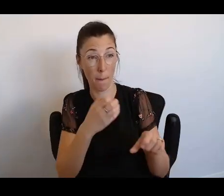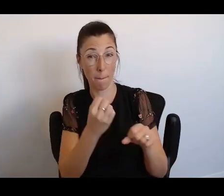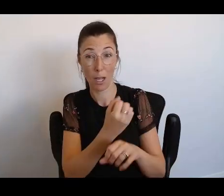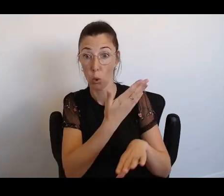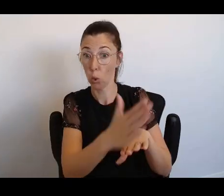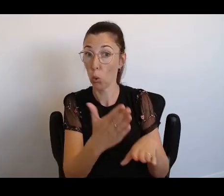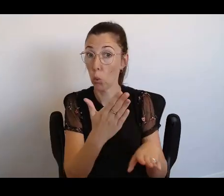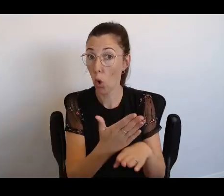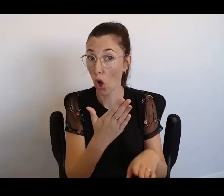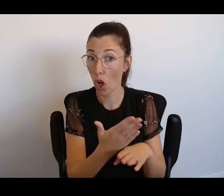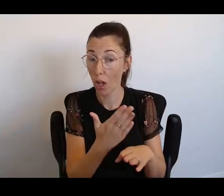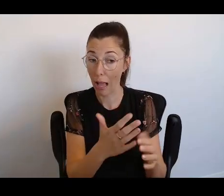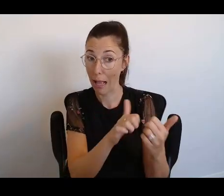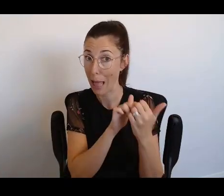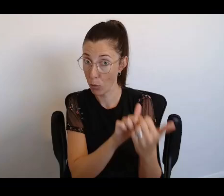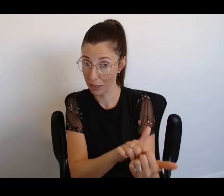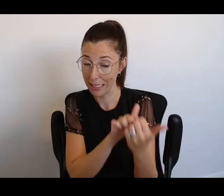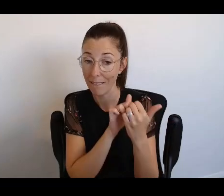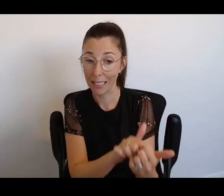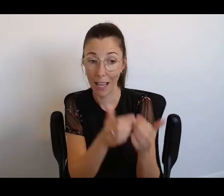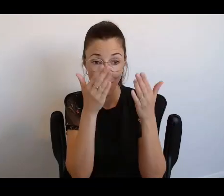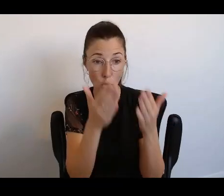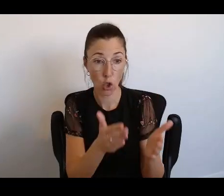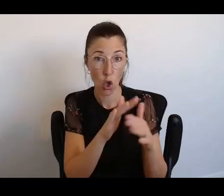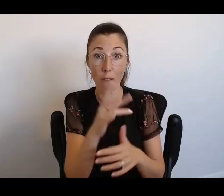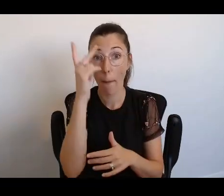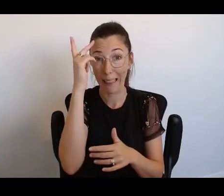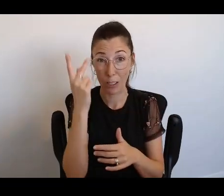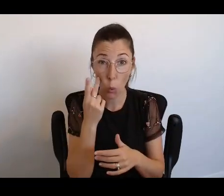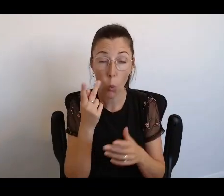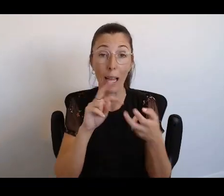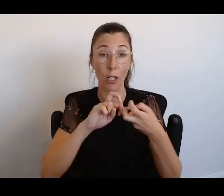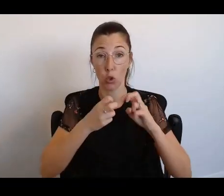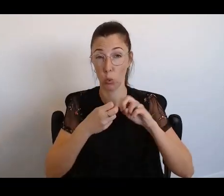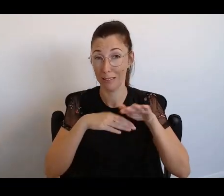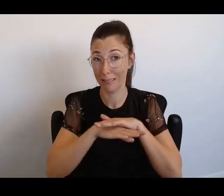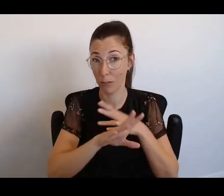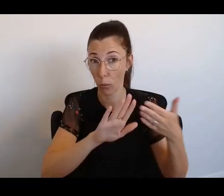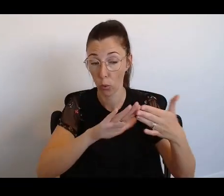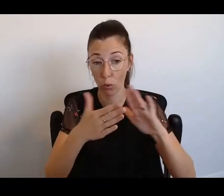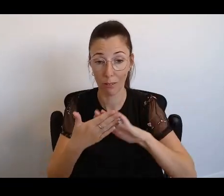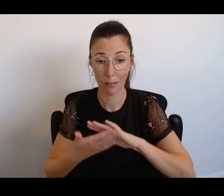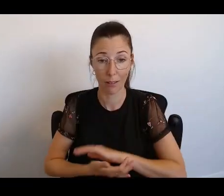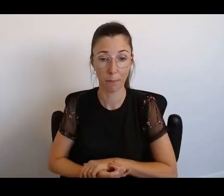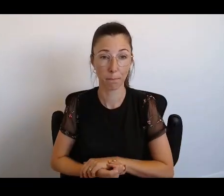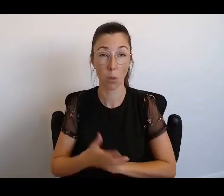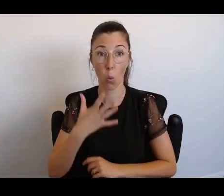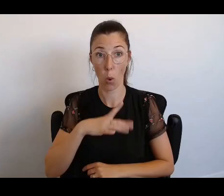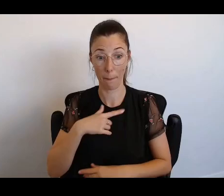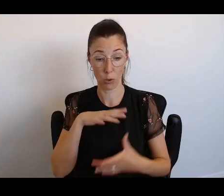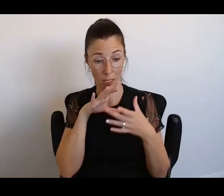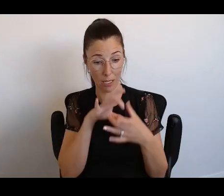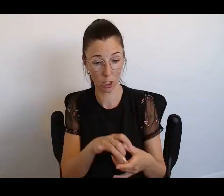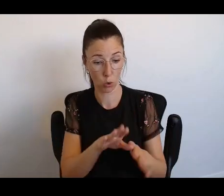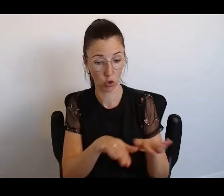collaboratively, focused on political issues in the community. They wanted me to engage with children and young people.